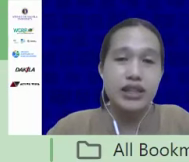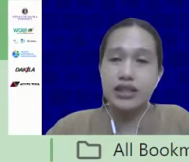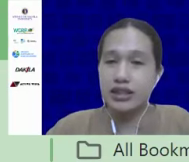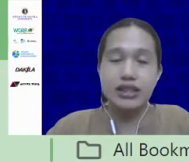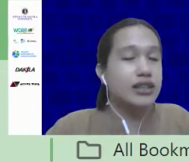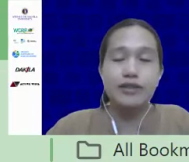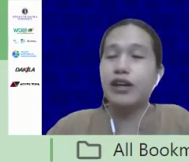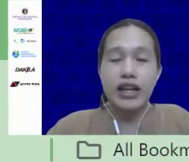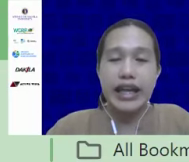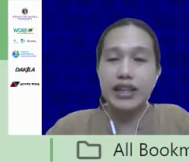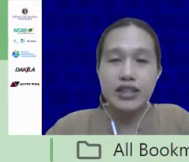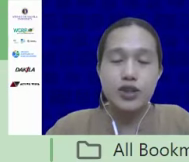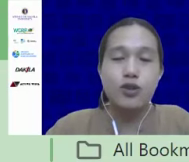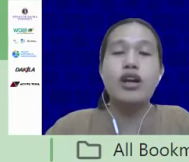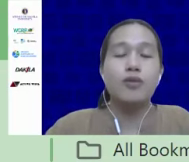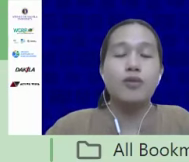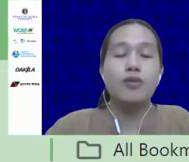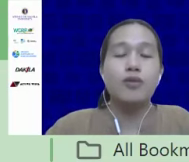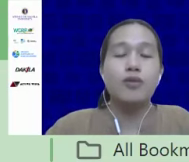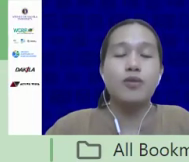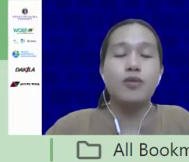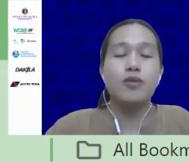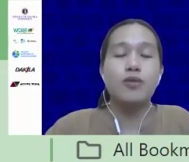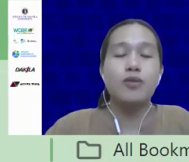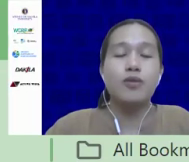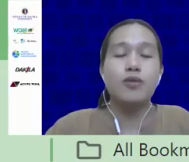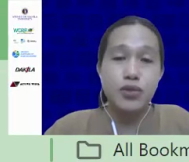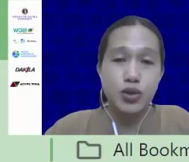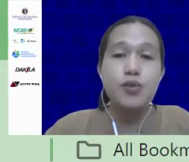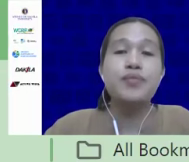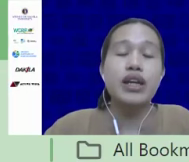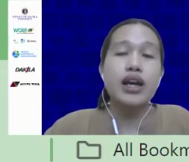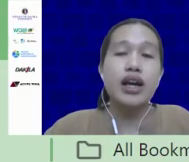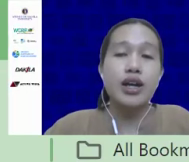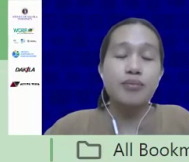schools, just let us know. We'll be happy to bring the film to you.